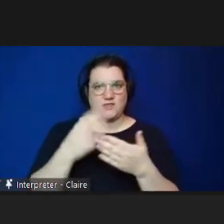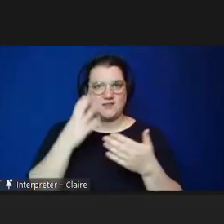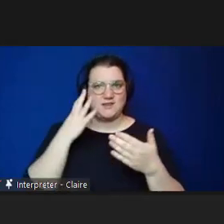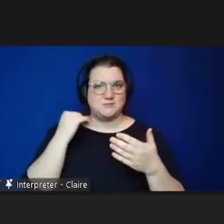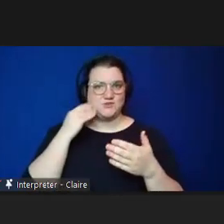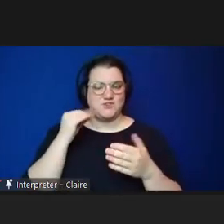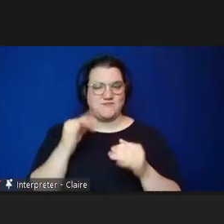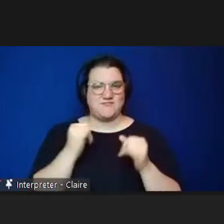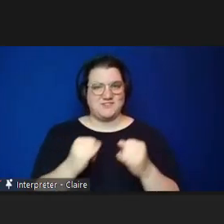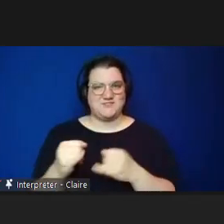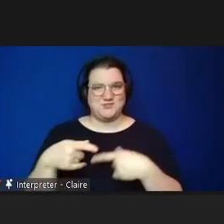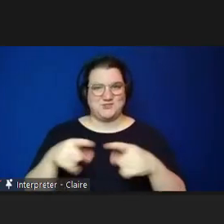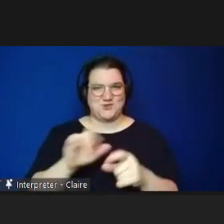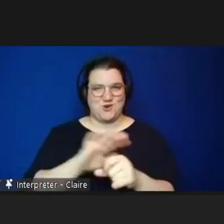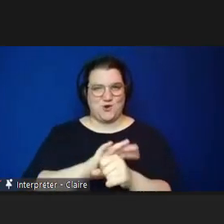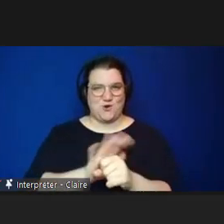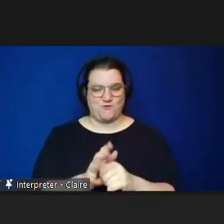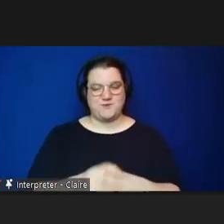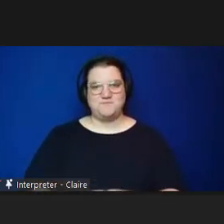individuals during COVID.